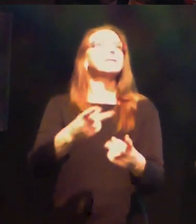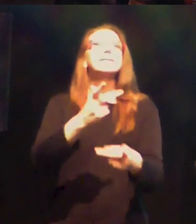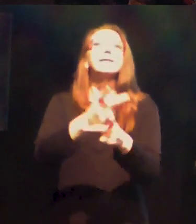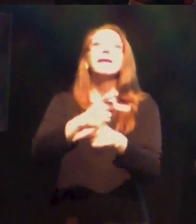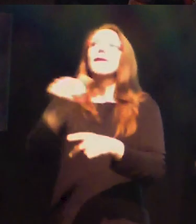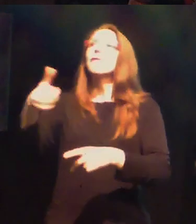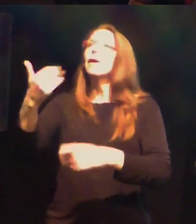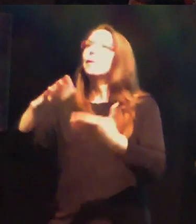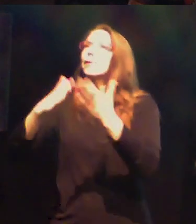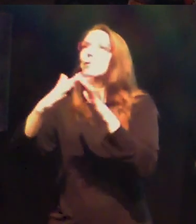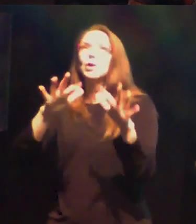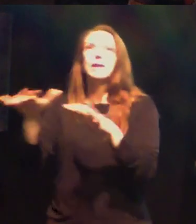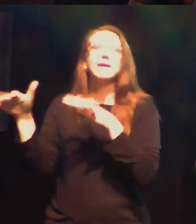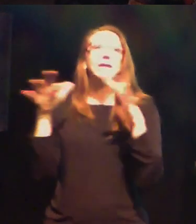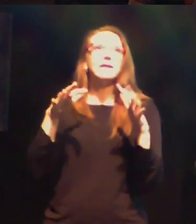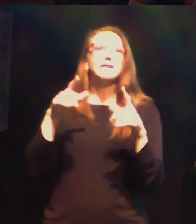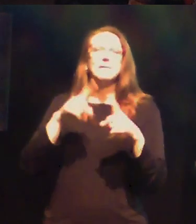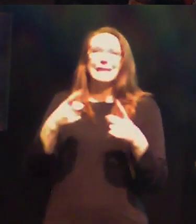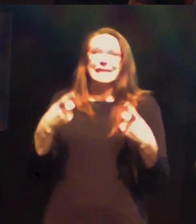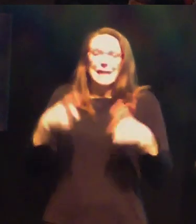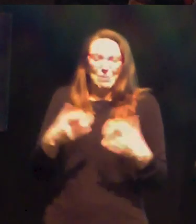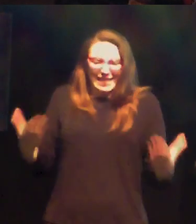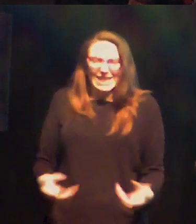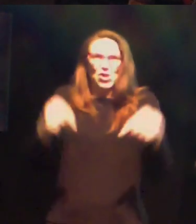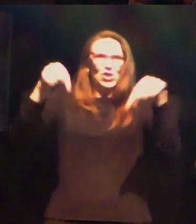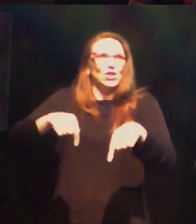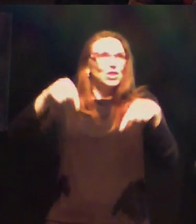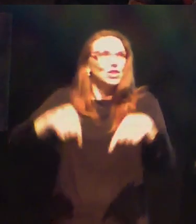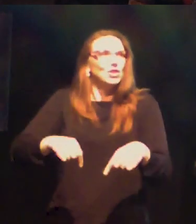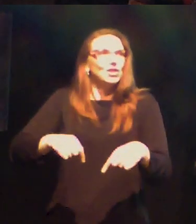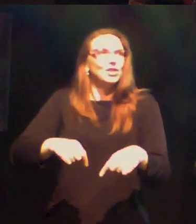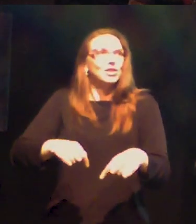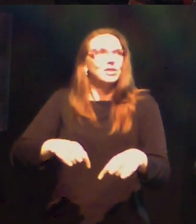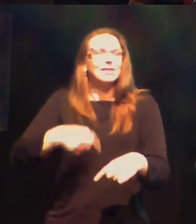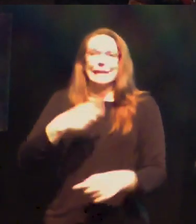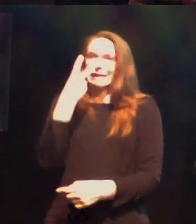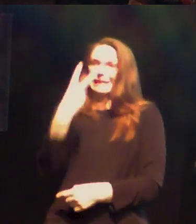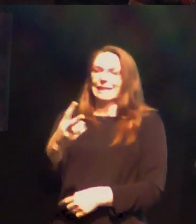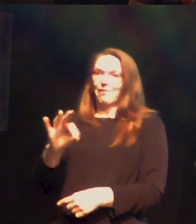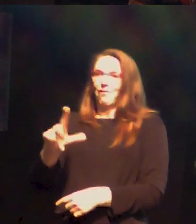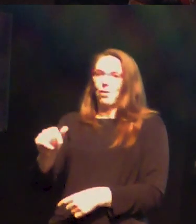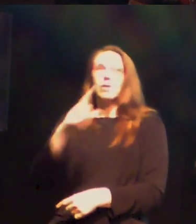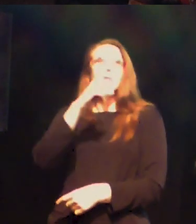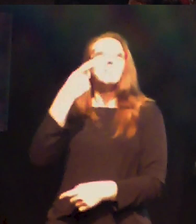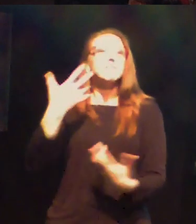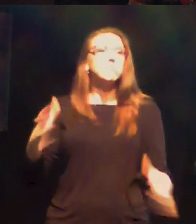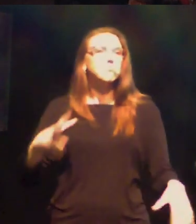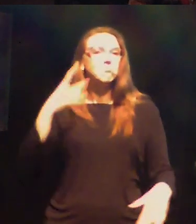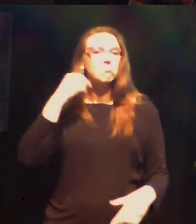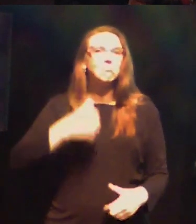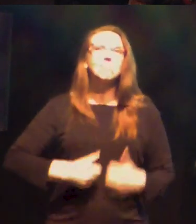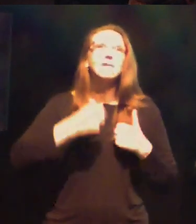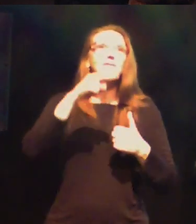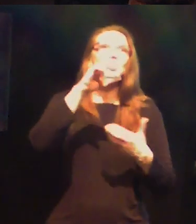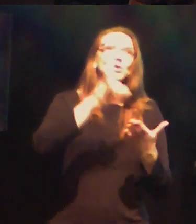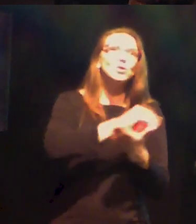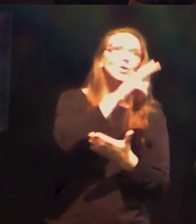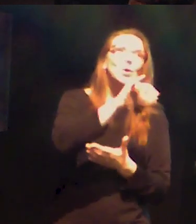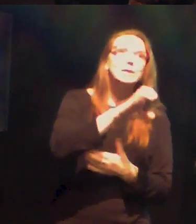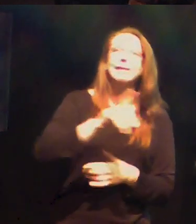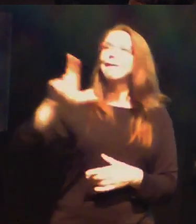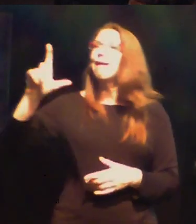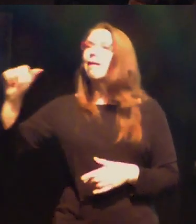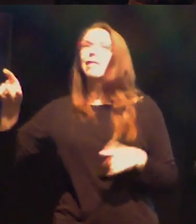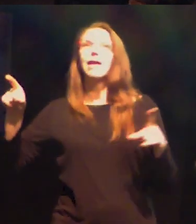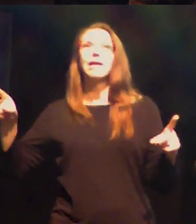other communities and stuff, that this is happening right here in front of my eyes. Because we lived in New York City and LA, we didn't